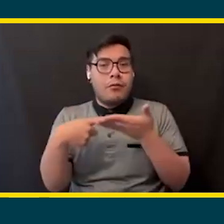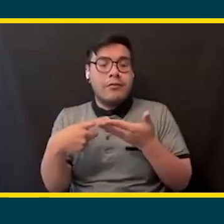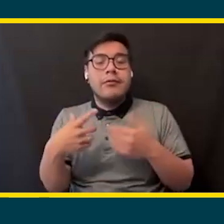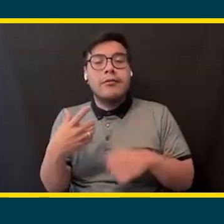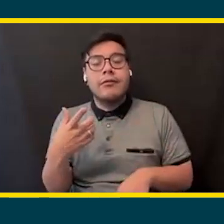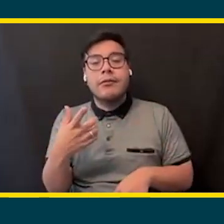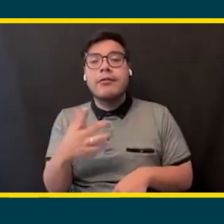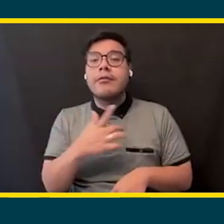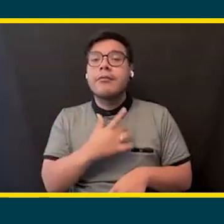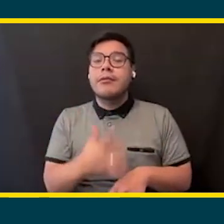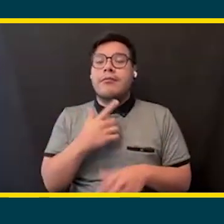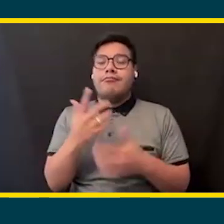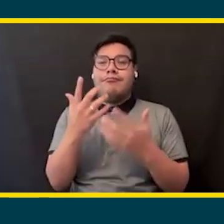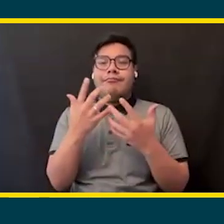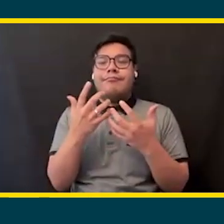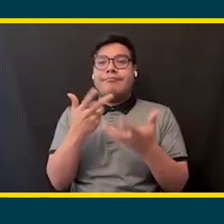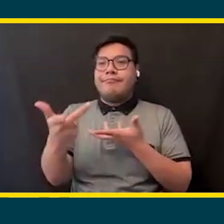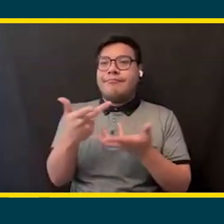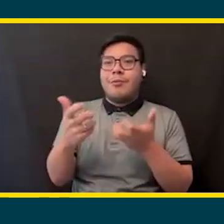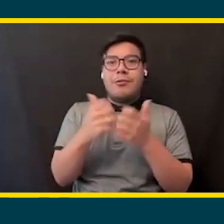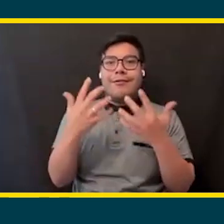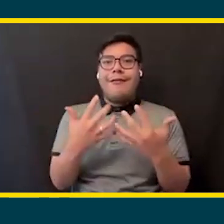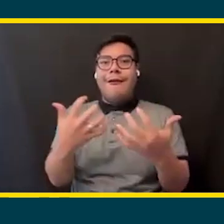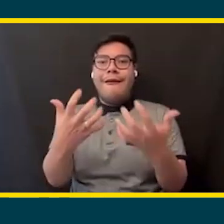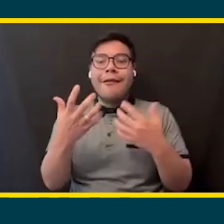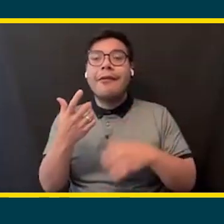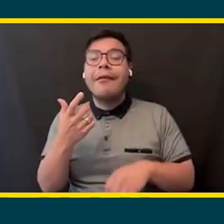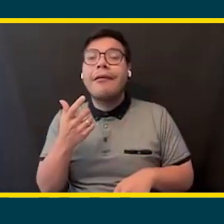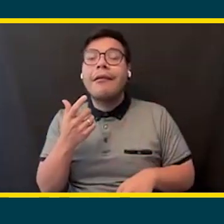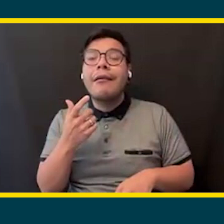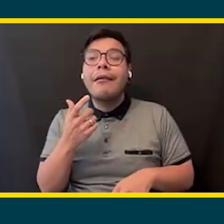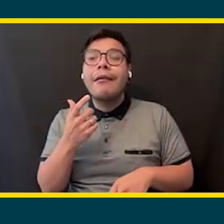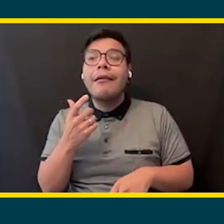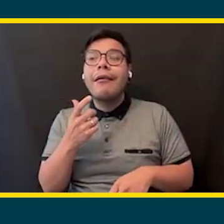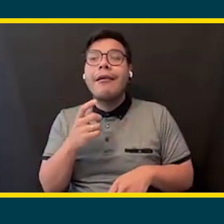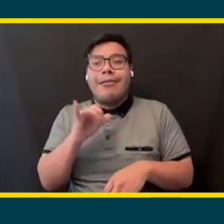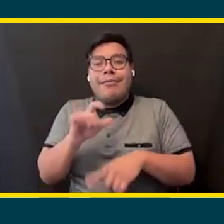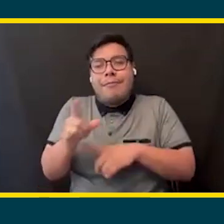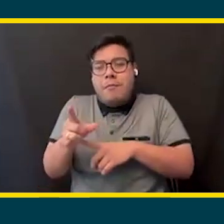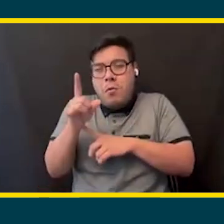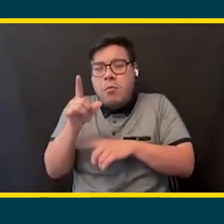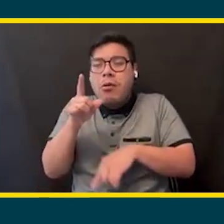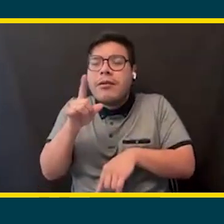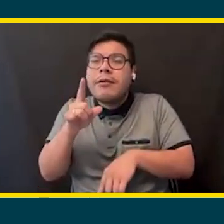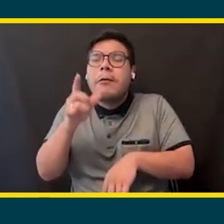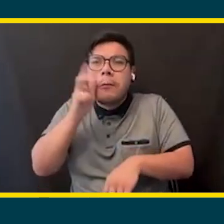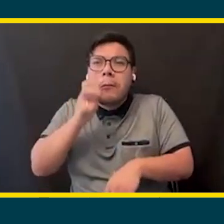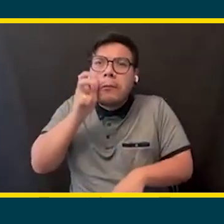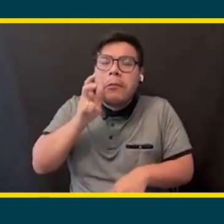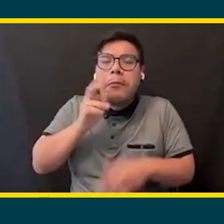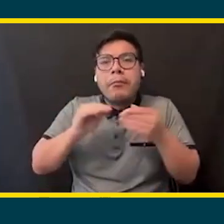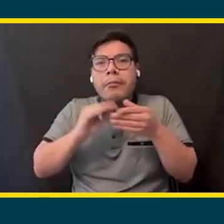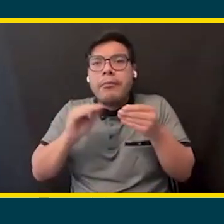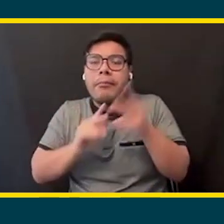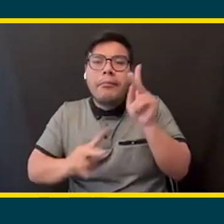I am speaking to audience members later, they're in the moment listening to people share going, oh my God, I've done